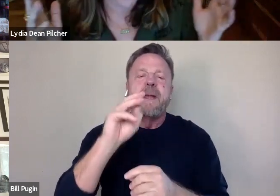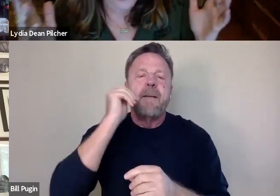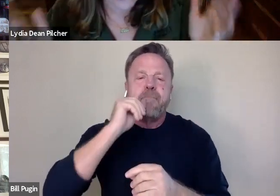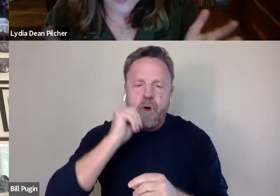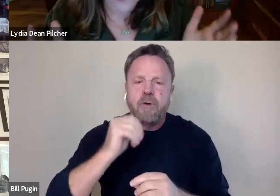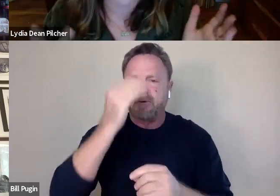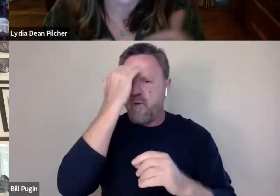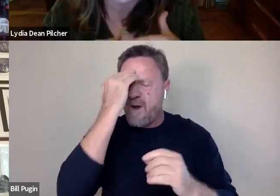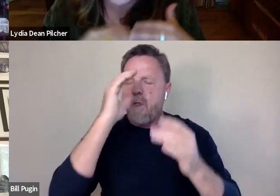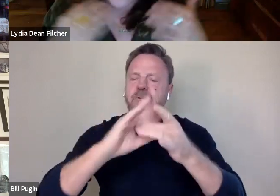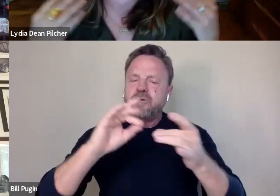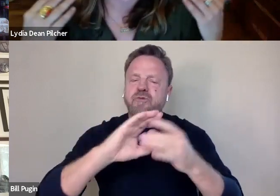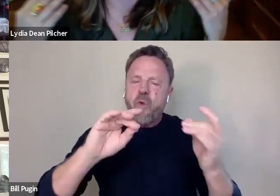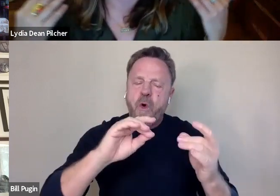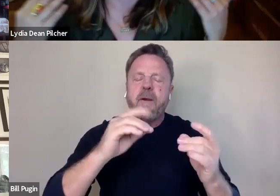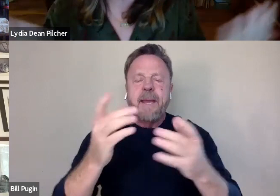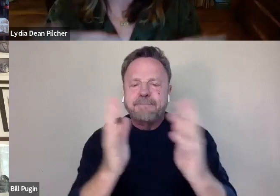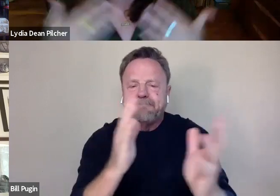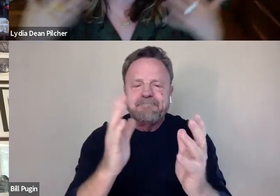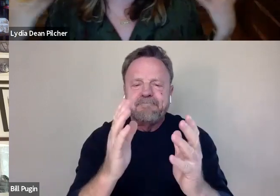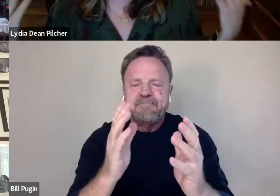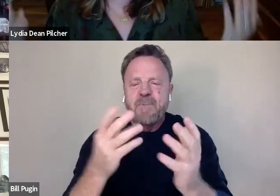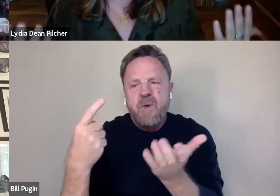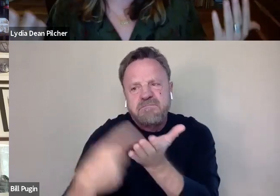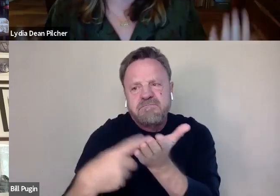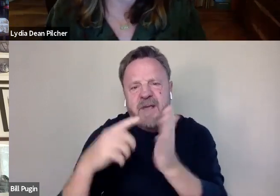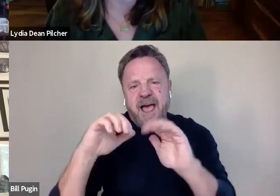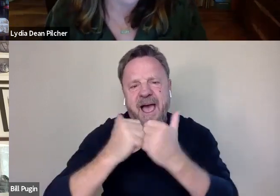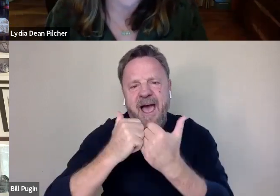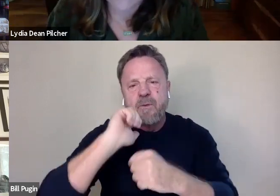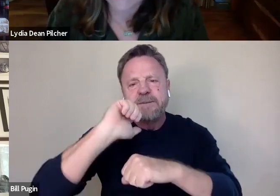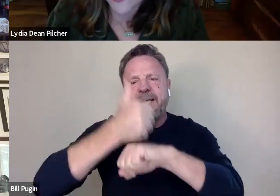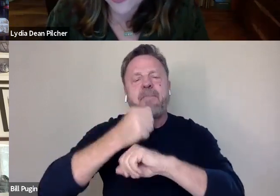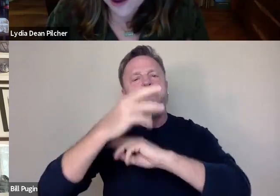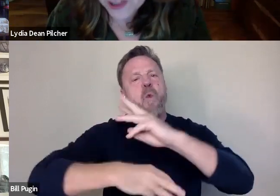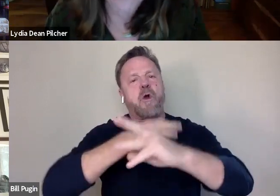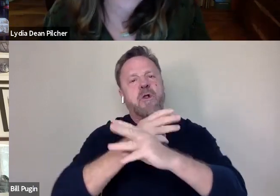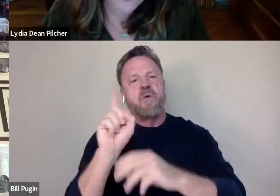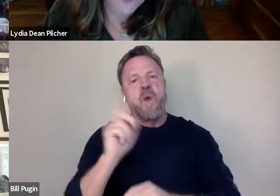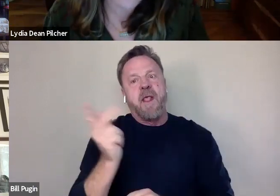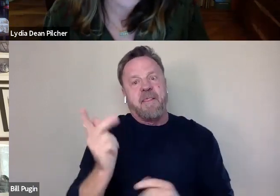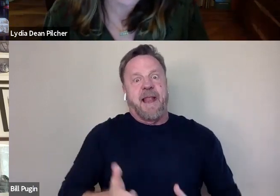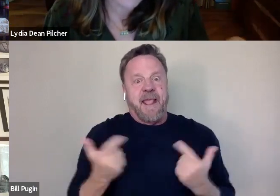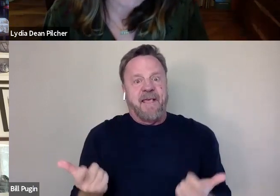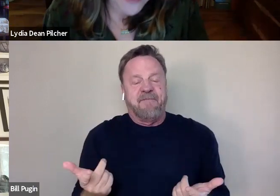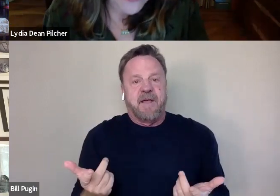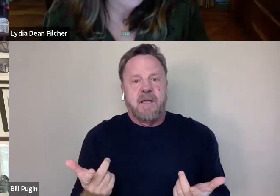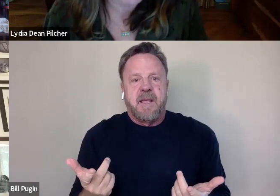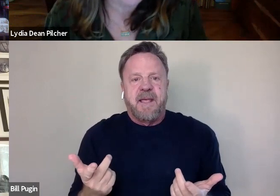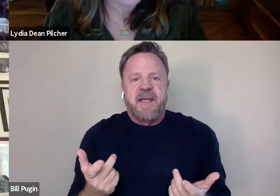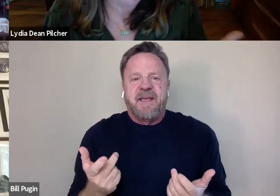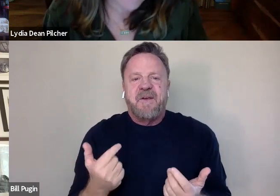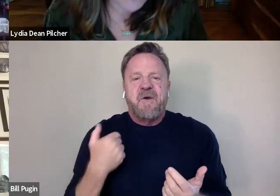we were going to follow. Then we talked about how do we set the world that they live in. And I'll mention that we are, you know, we are a